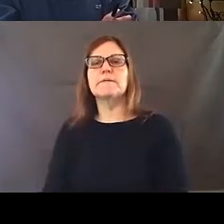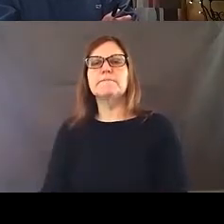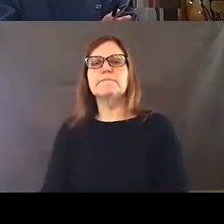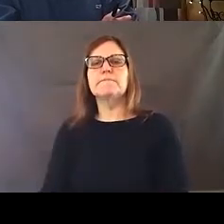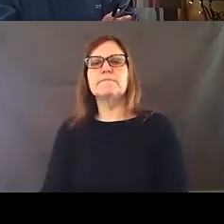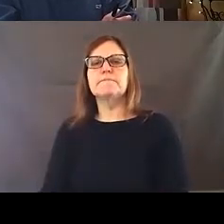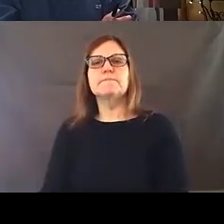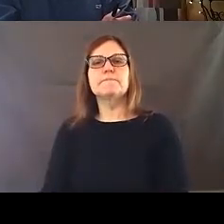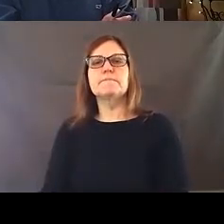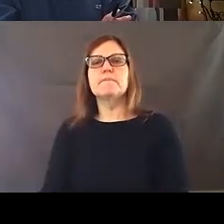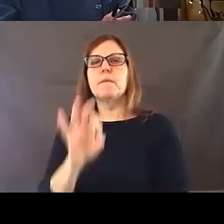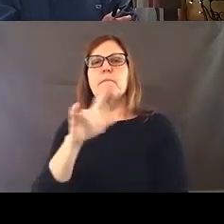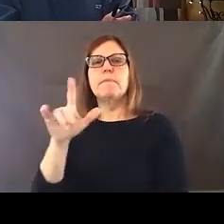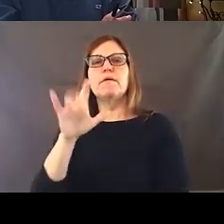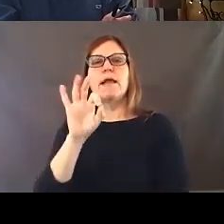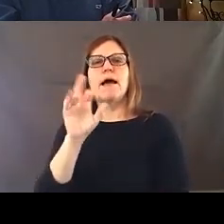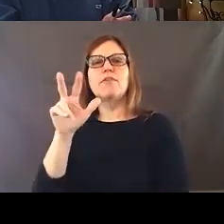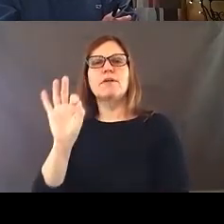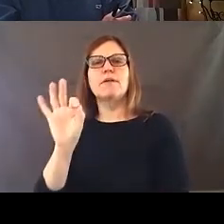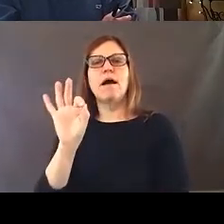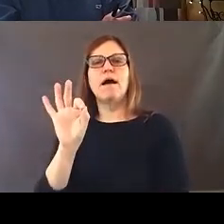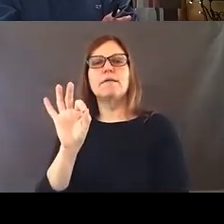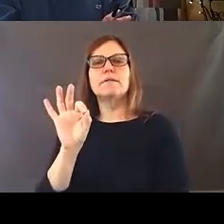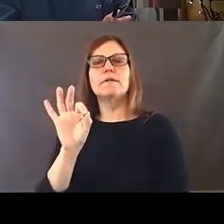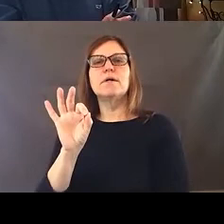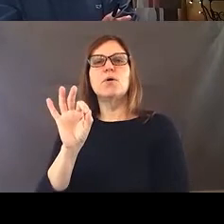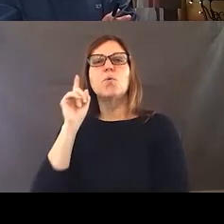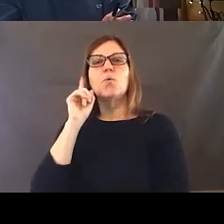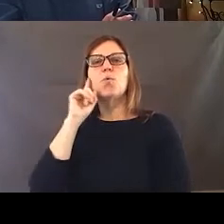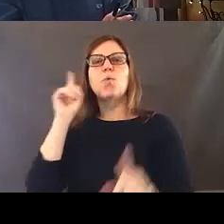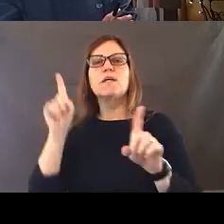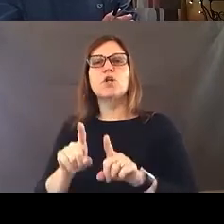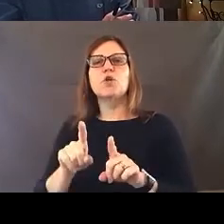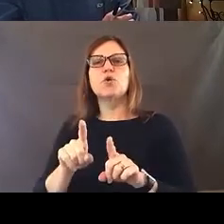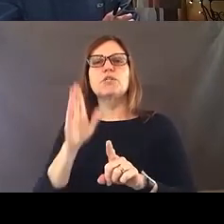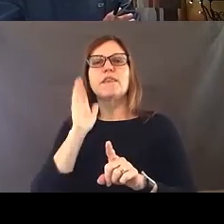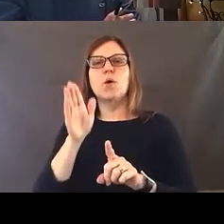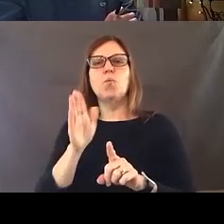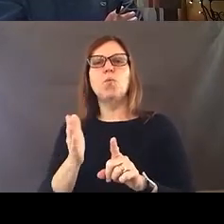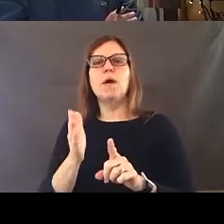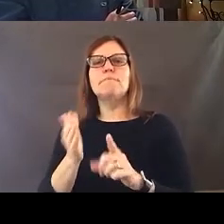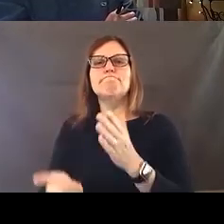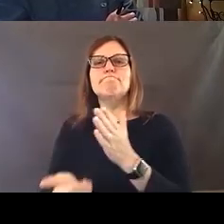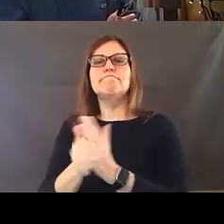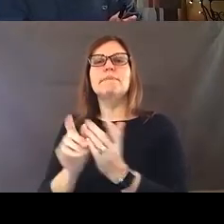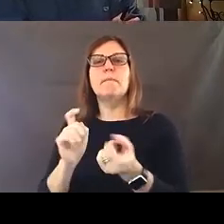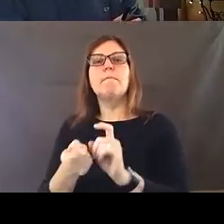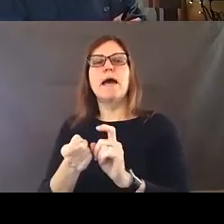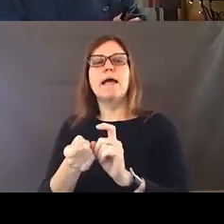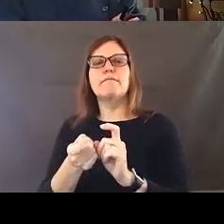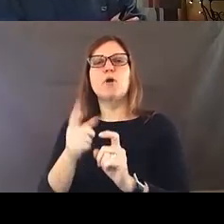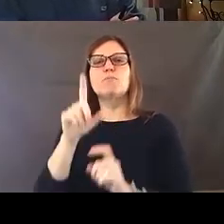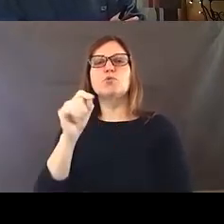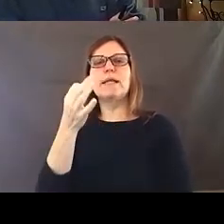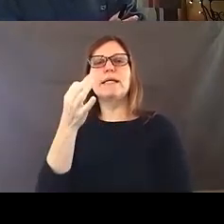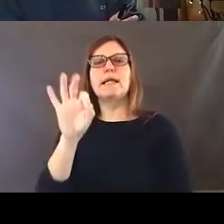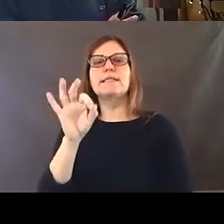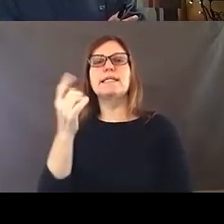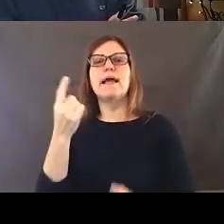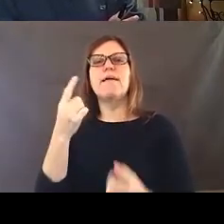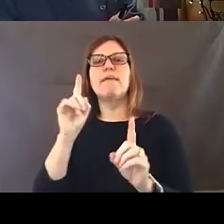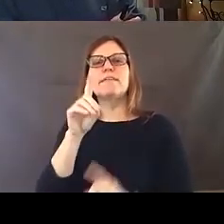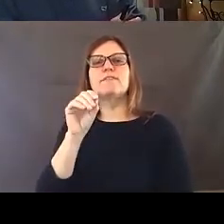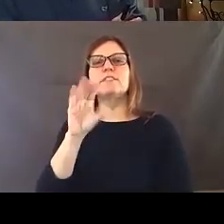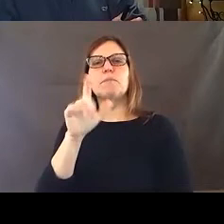Bill number 939, resolution further amending resolution number 840 of 2019, effective December